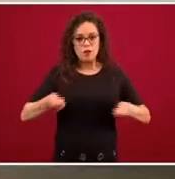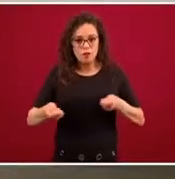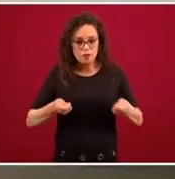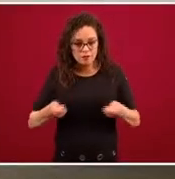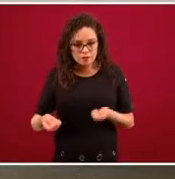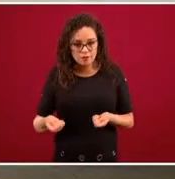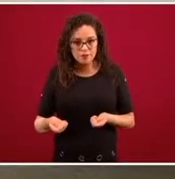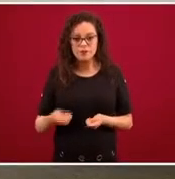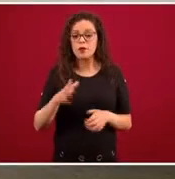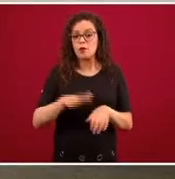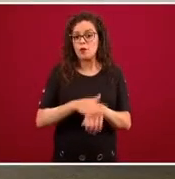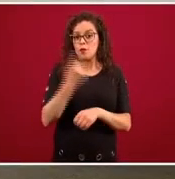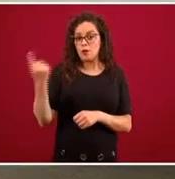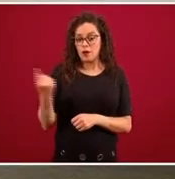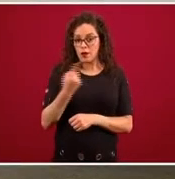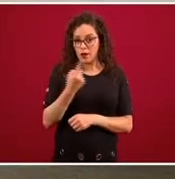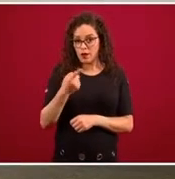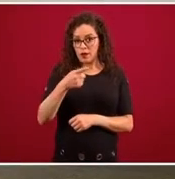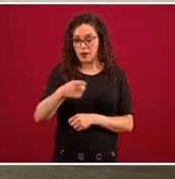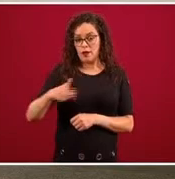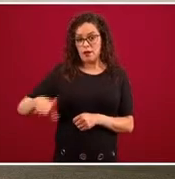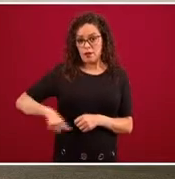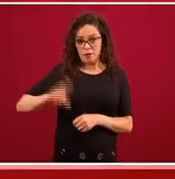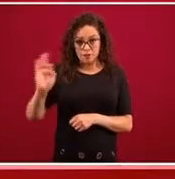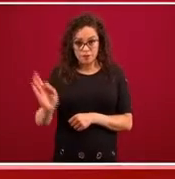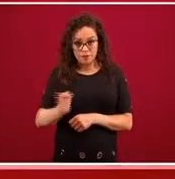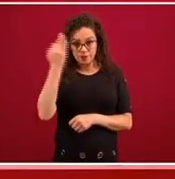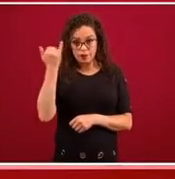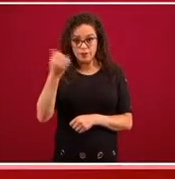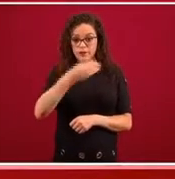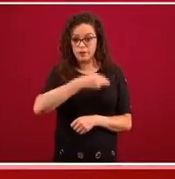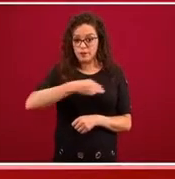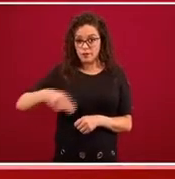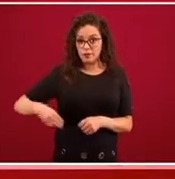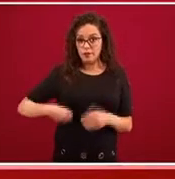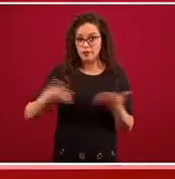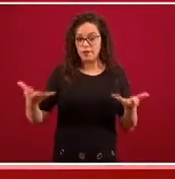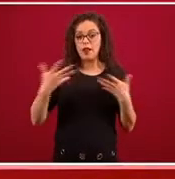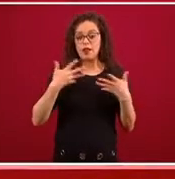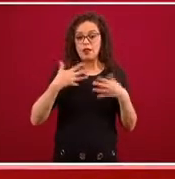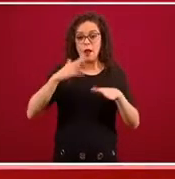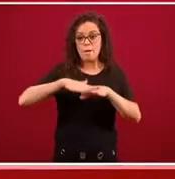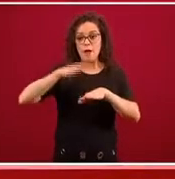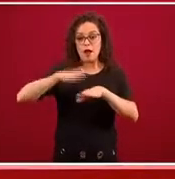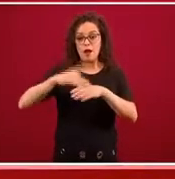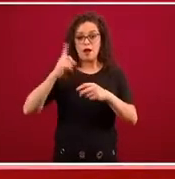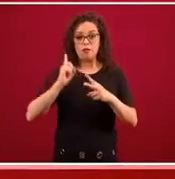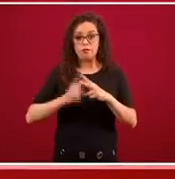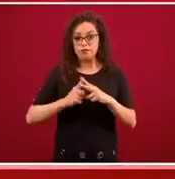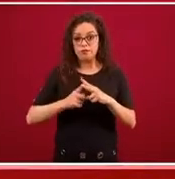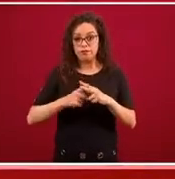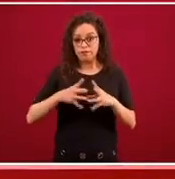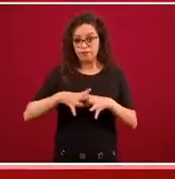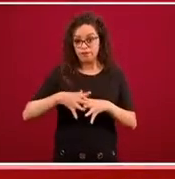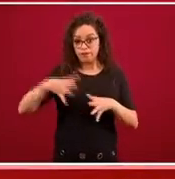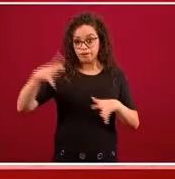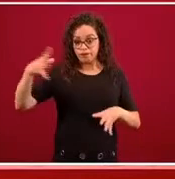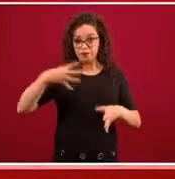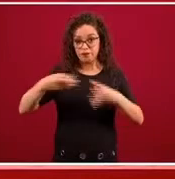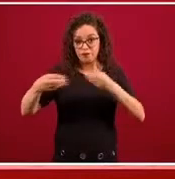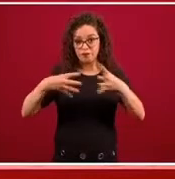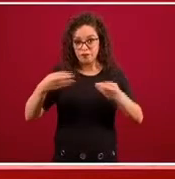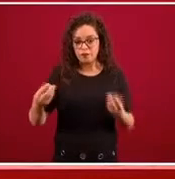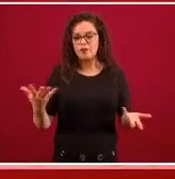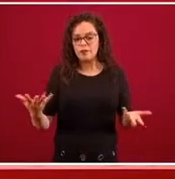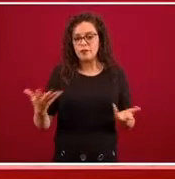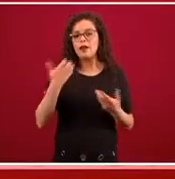higher transmission rate and then needs for us to pay closer attention. And we do that same thing on